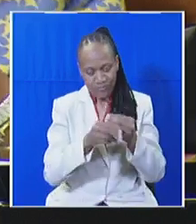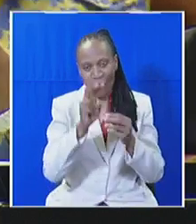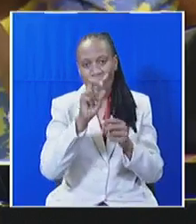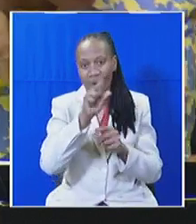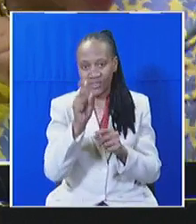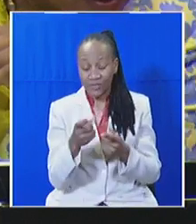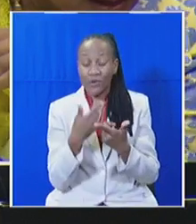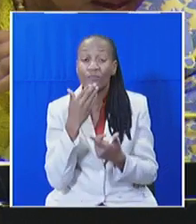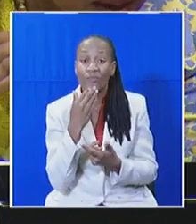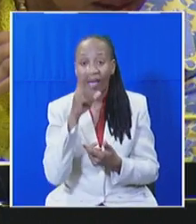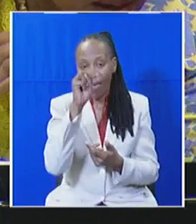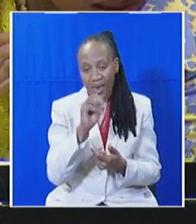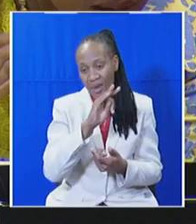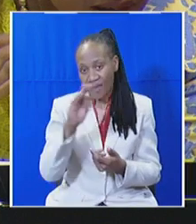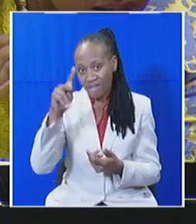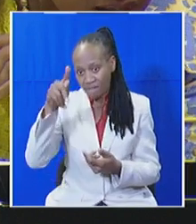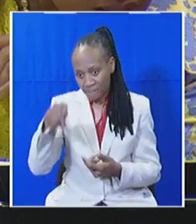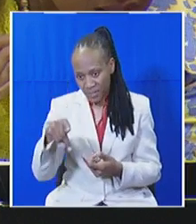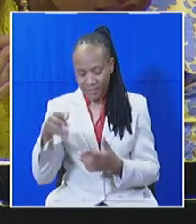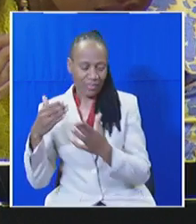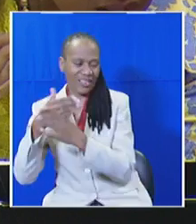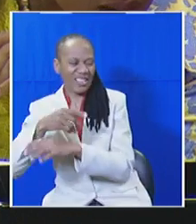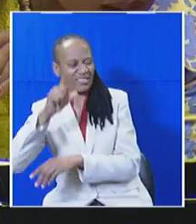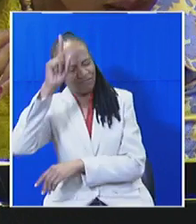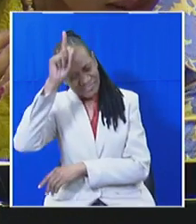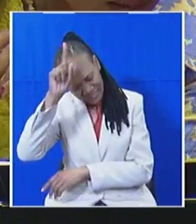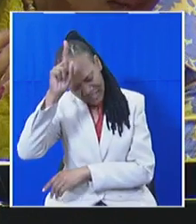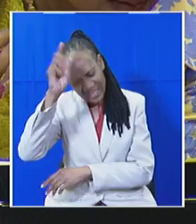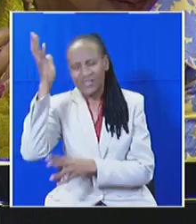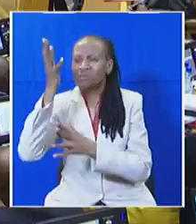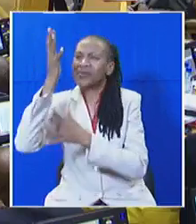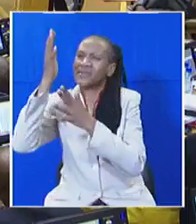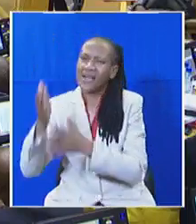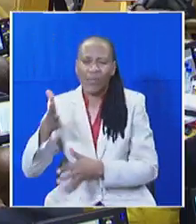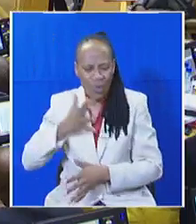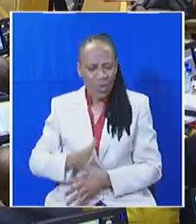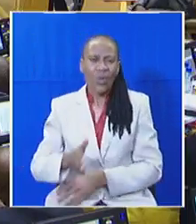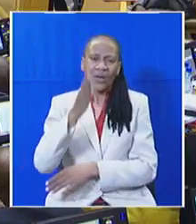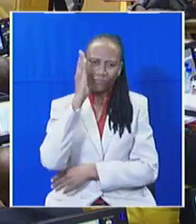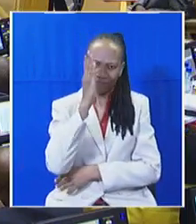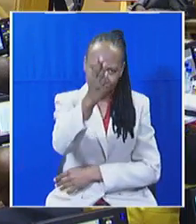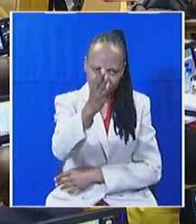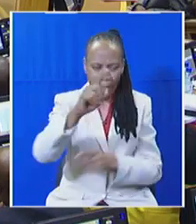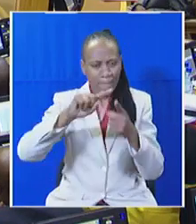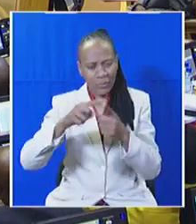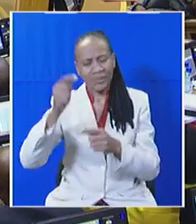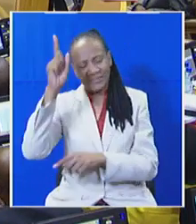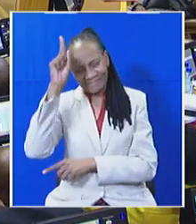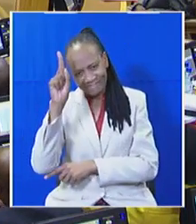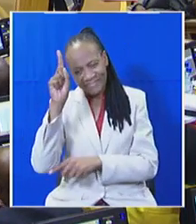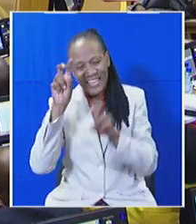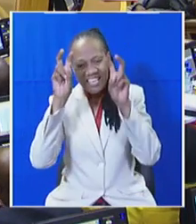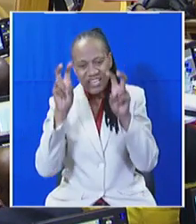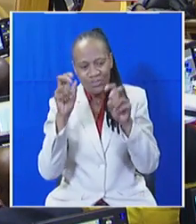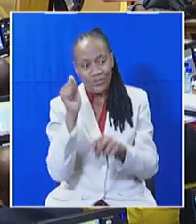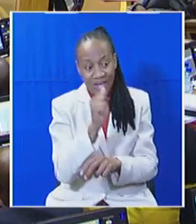NFP. Madam Speaker, we have requested to address you on a point of order on the matter of the